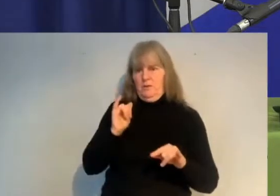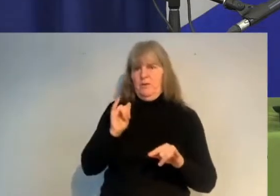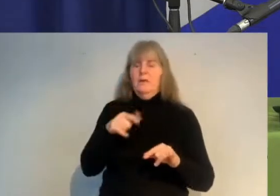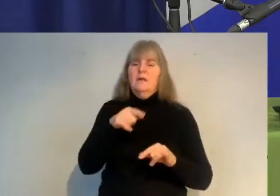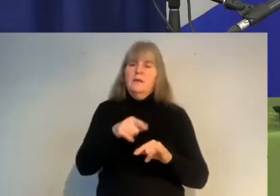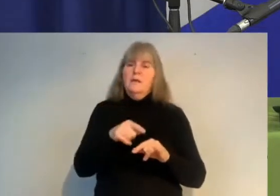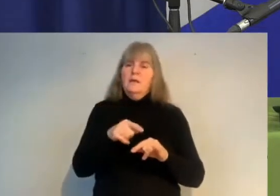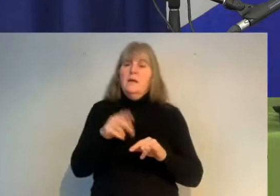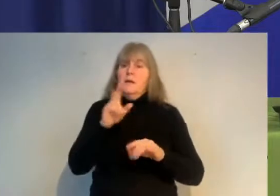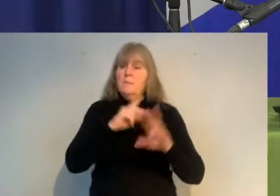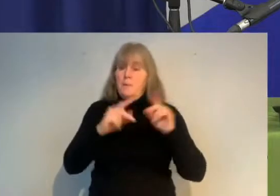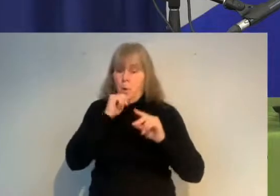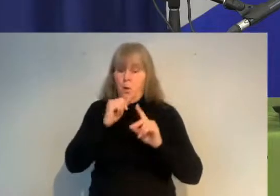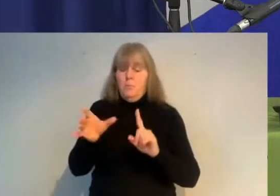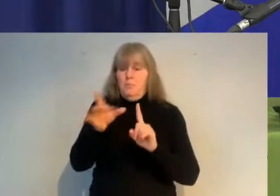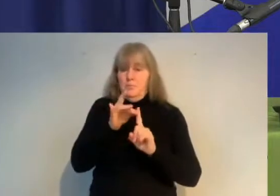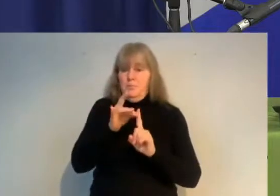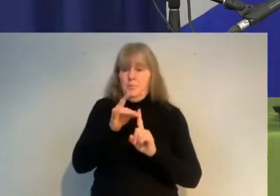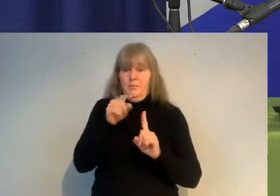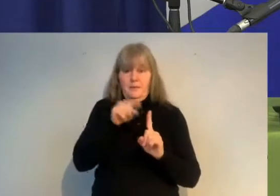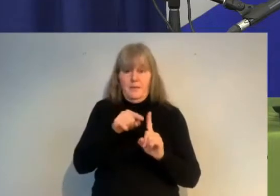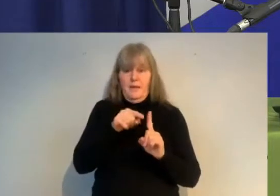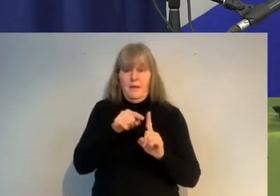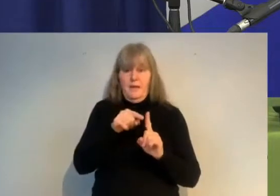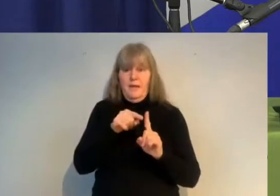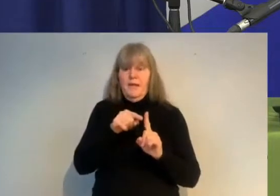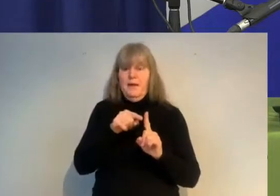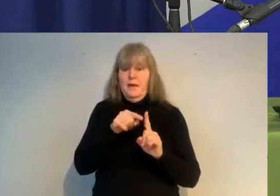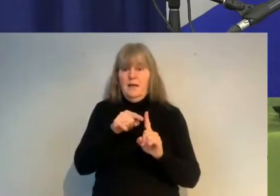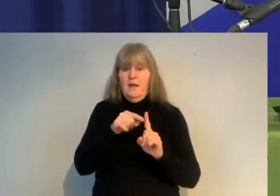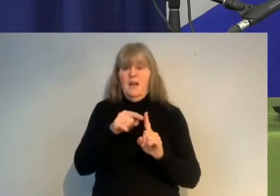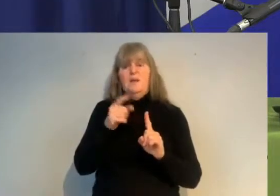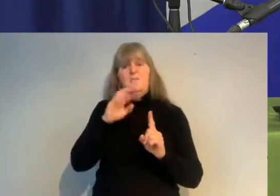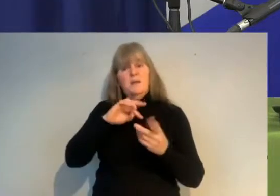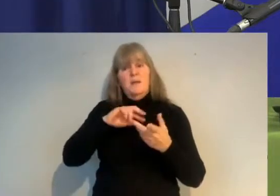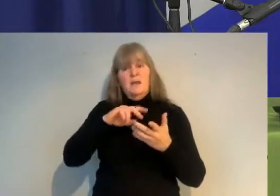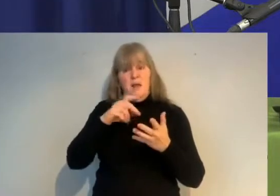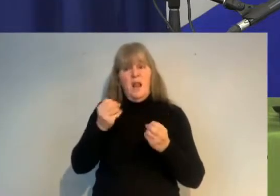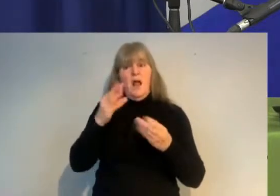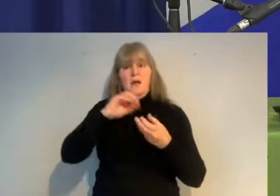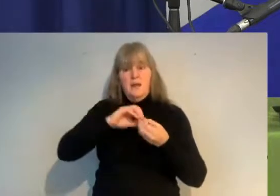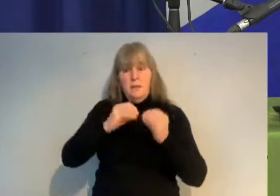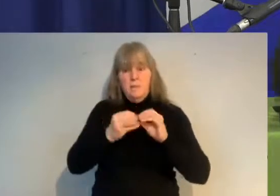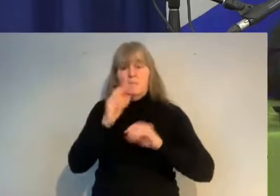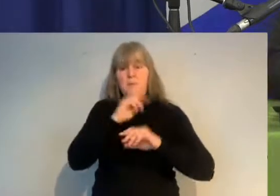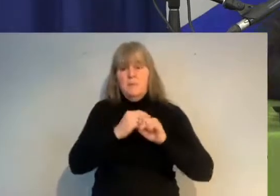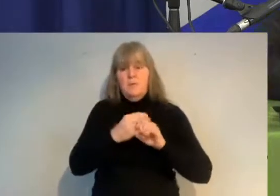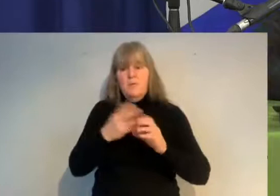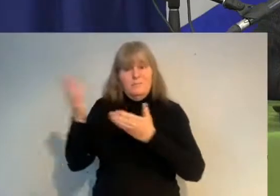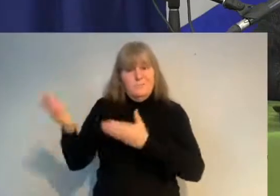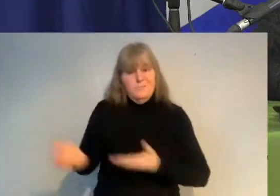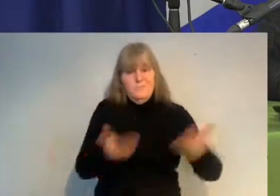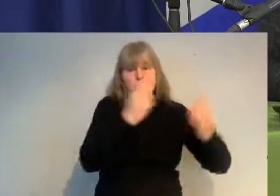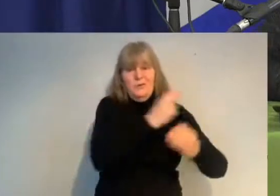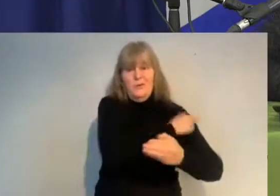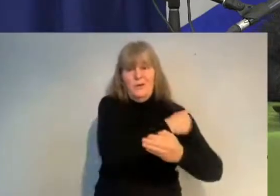be infected with Omicron means that a large number of people could require hospitalization at the same